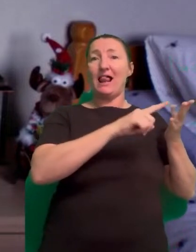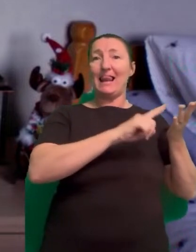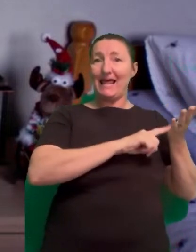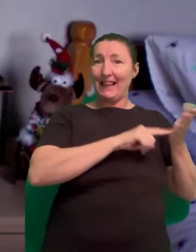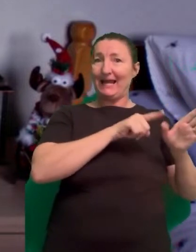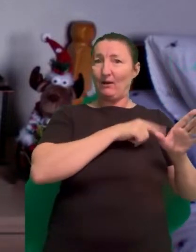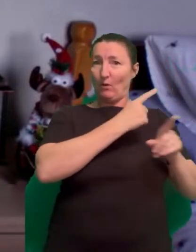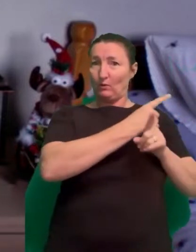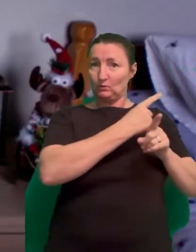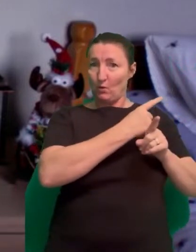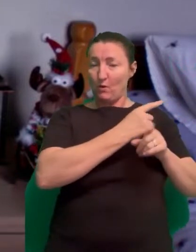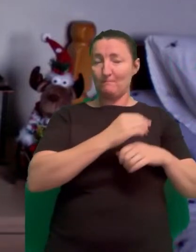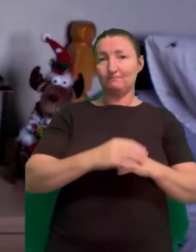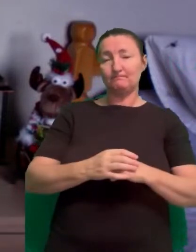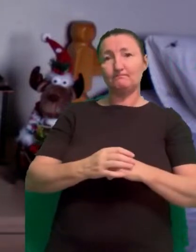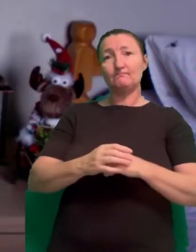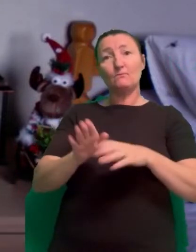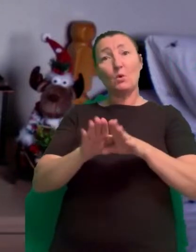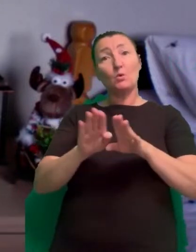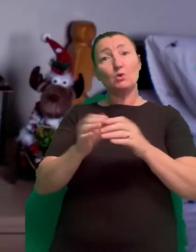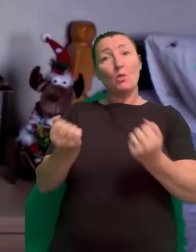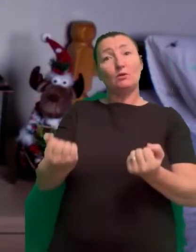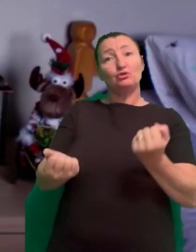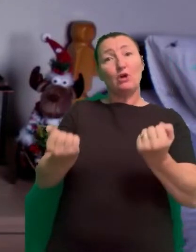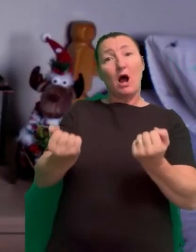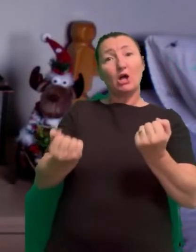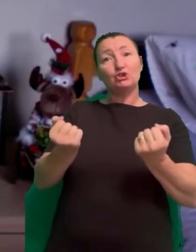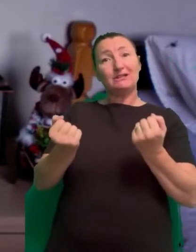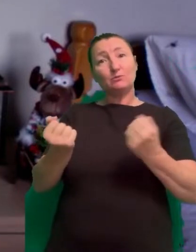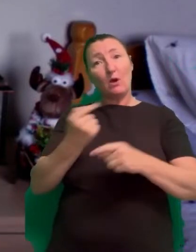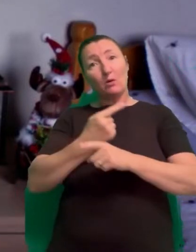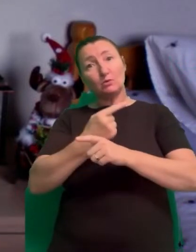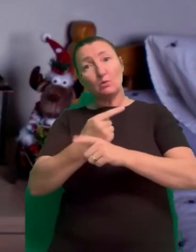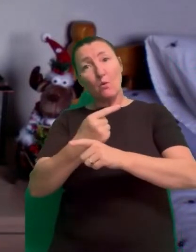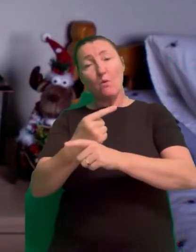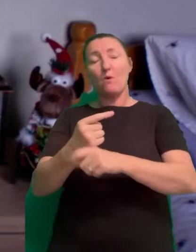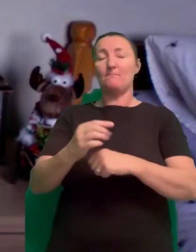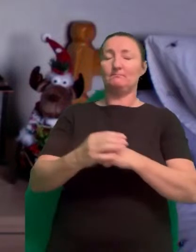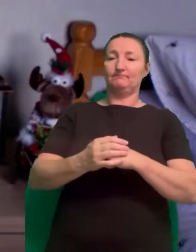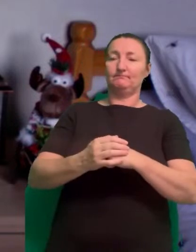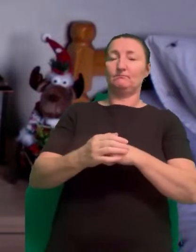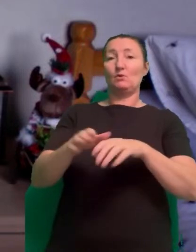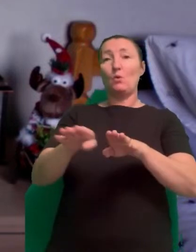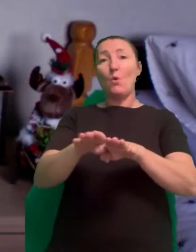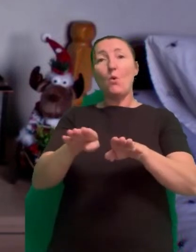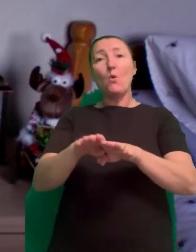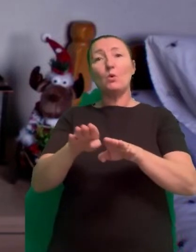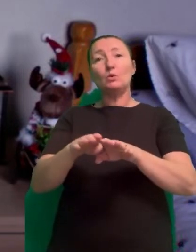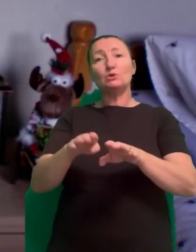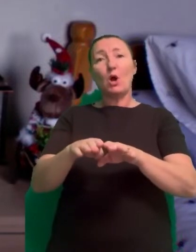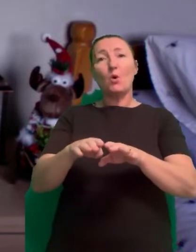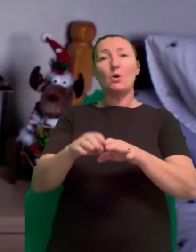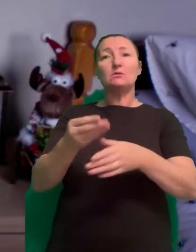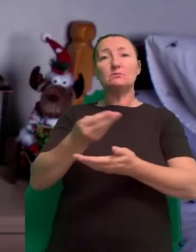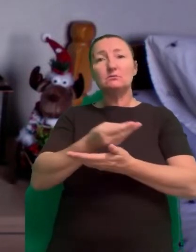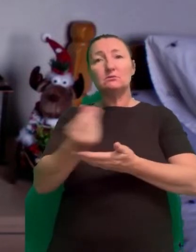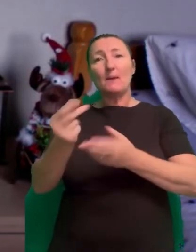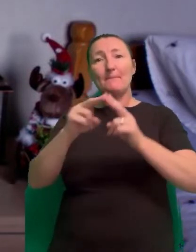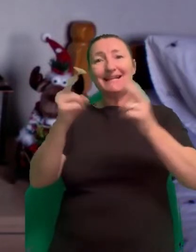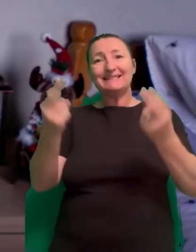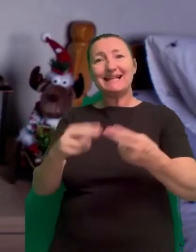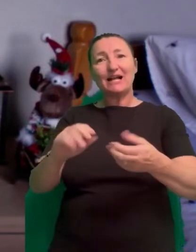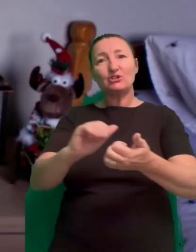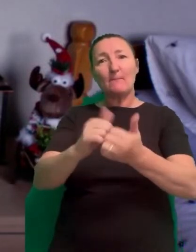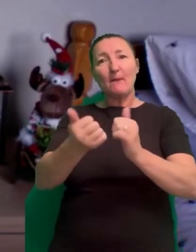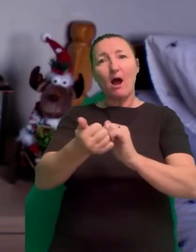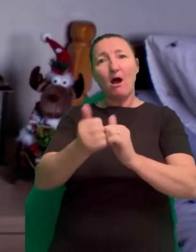IDPWD and Eli Lilly. We will also hear from some of our judges that have taken part this year, and we will also hear